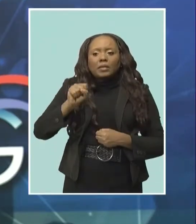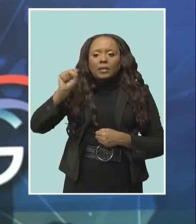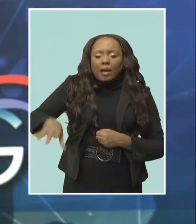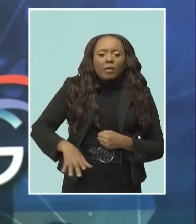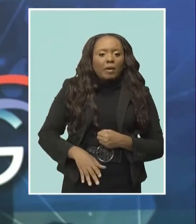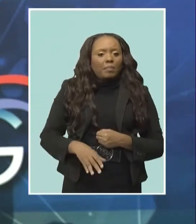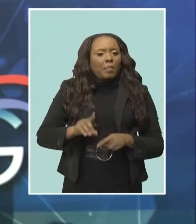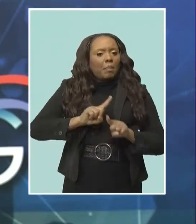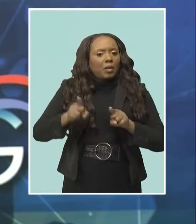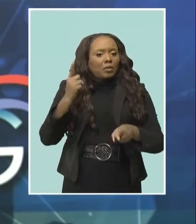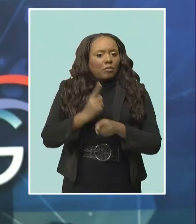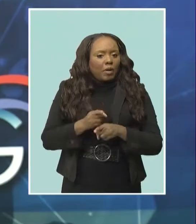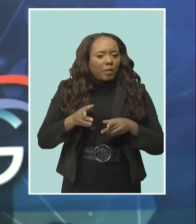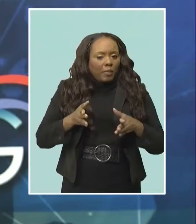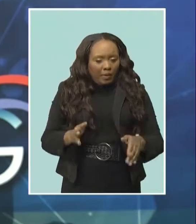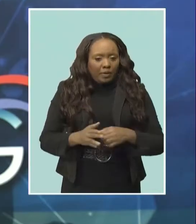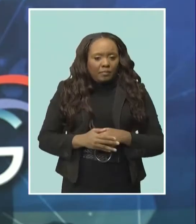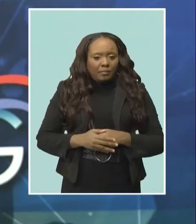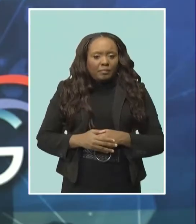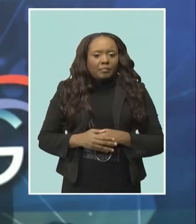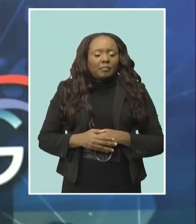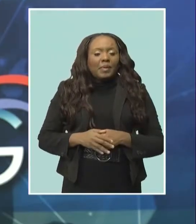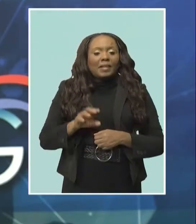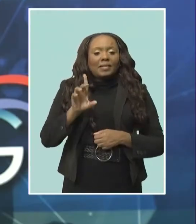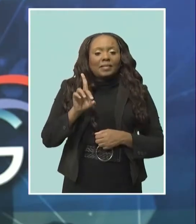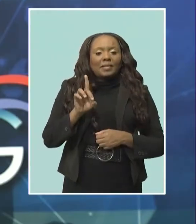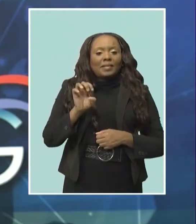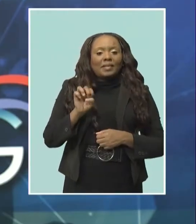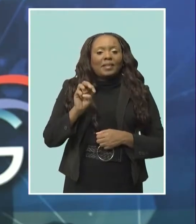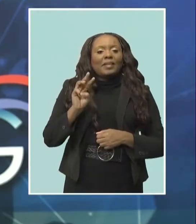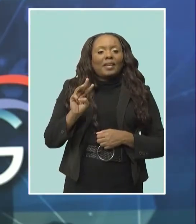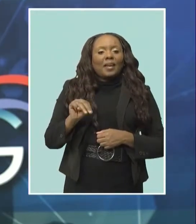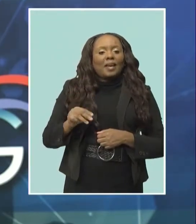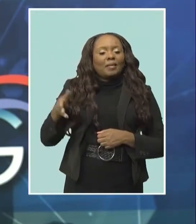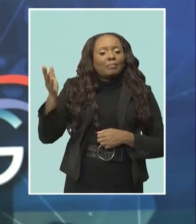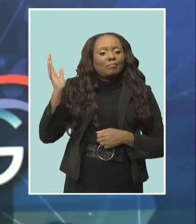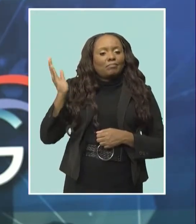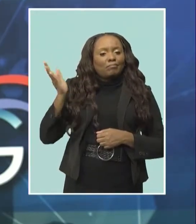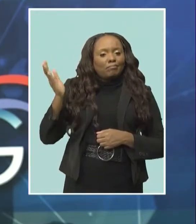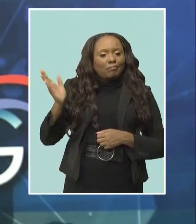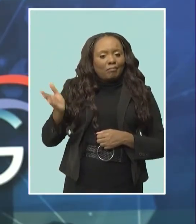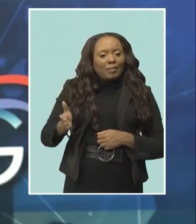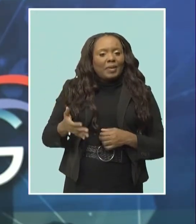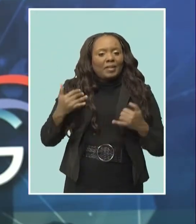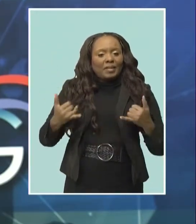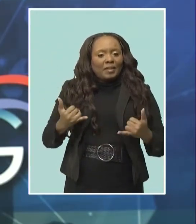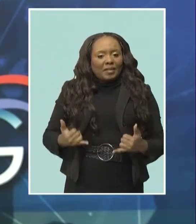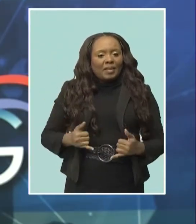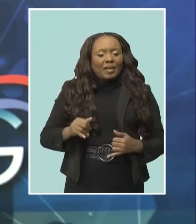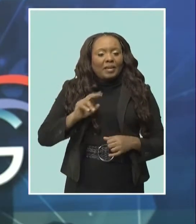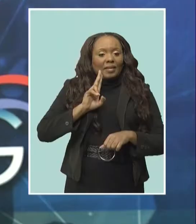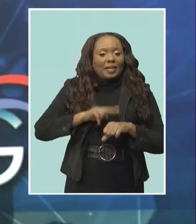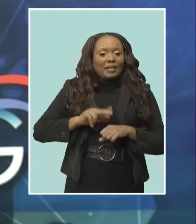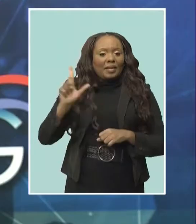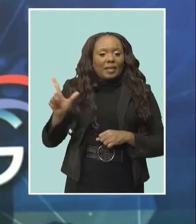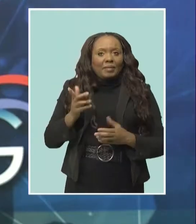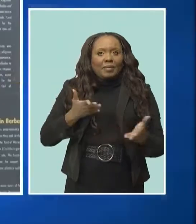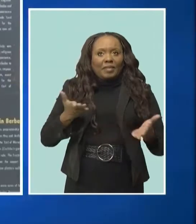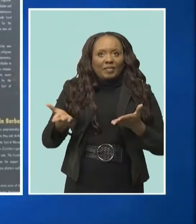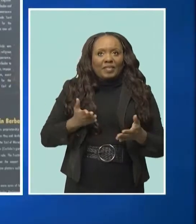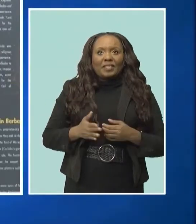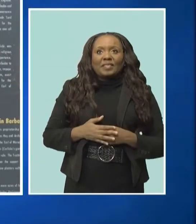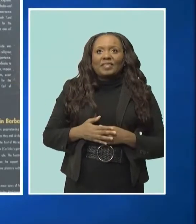she delivered the department's lunchtime lecture on hurricane preparedness at the National Library Service in Fairchild Street. We're